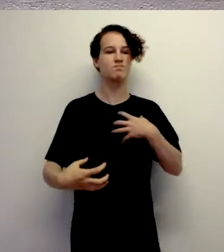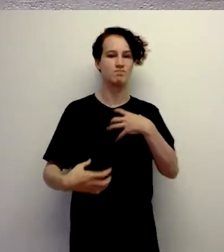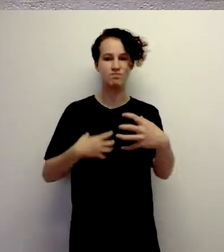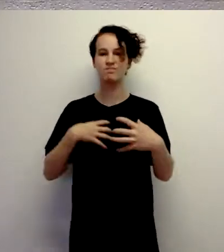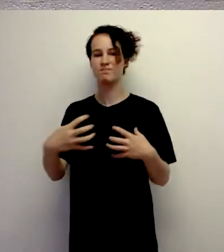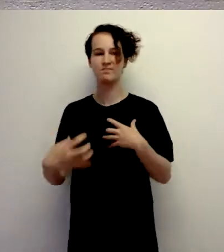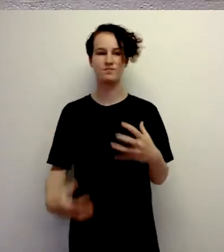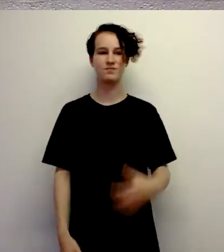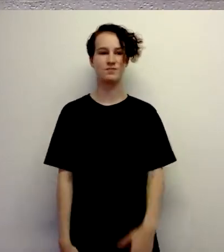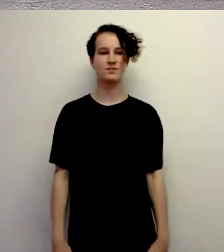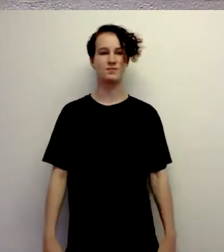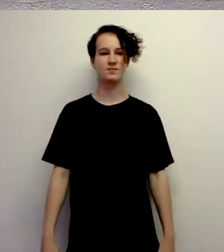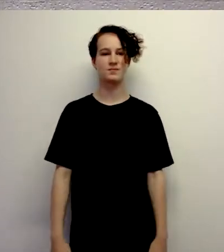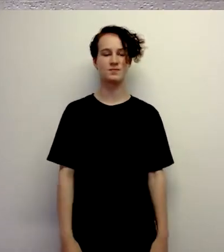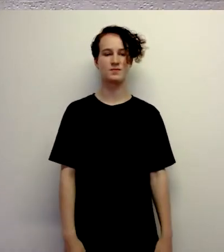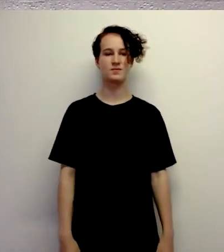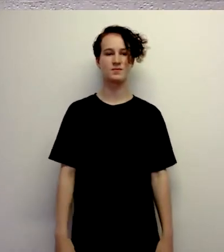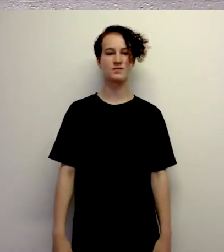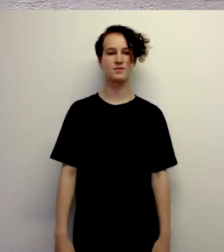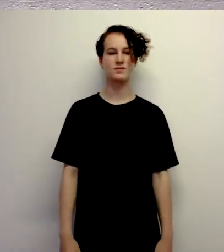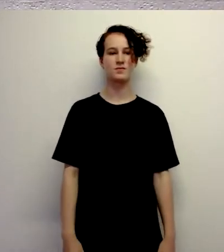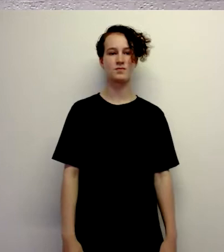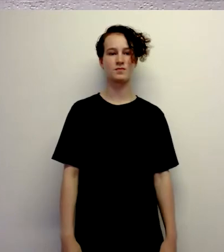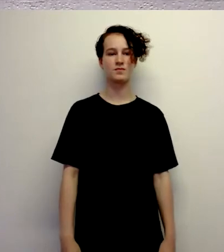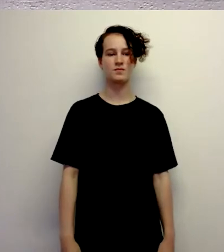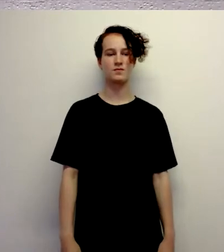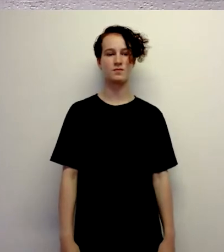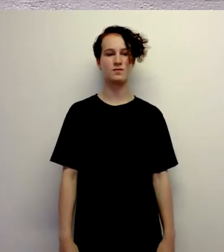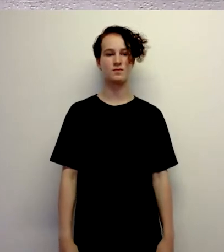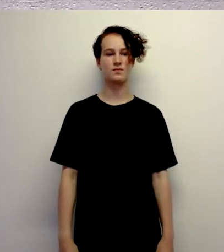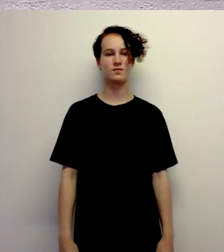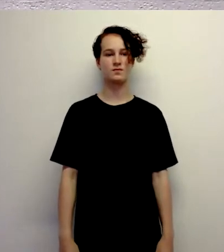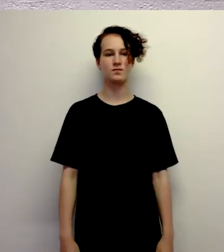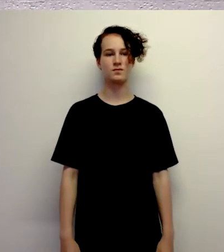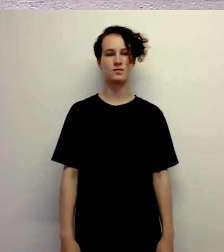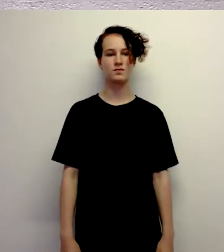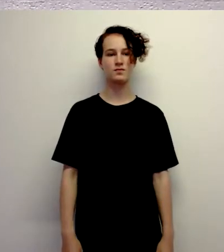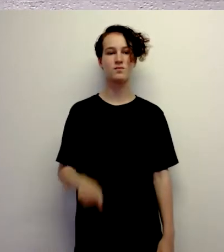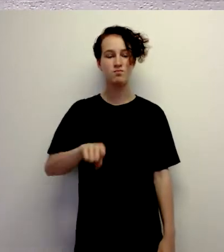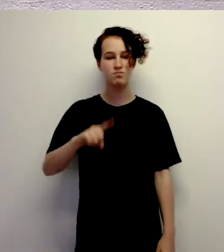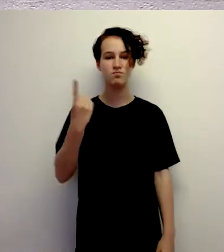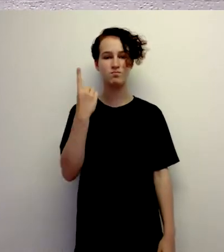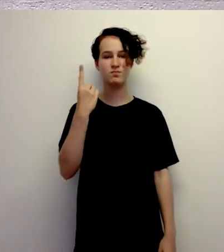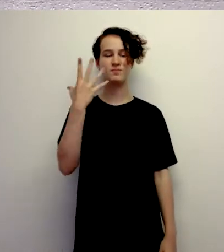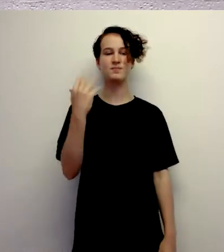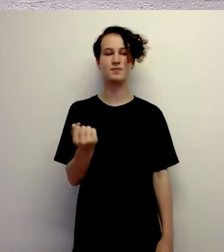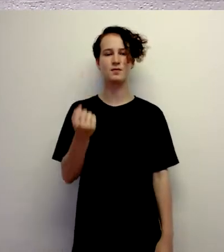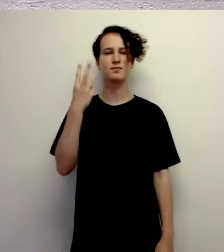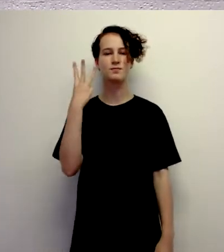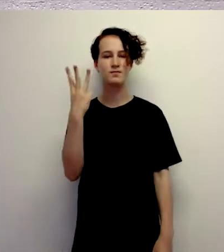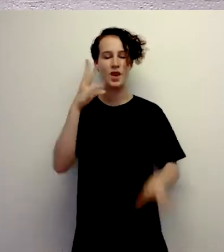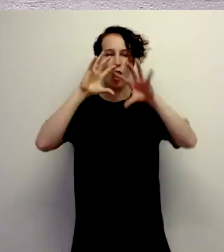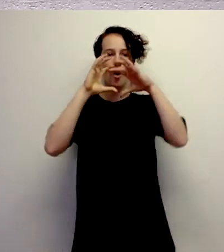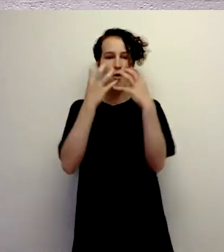to two. Now you notice this one is a little bit different because what we've done is cut. So it's actually got three balloons on it. So you